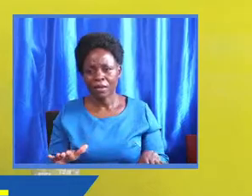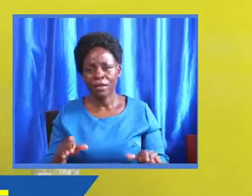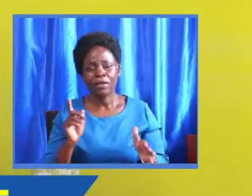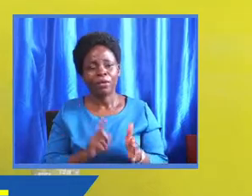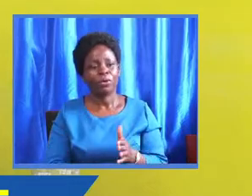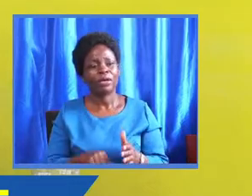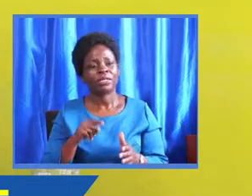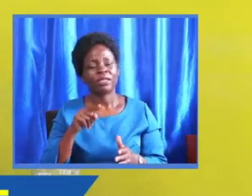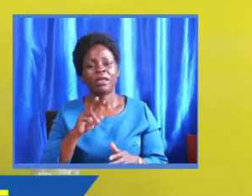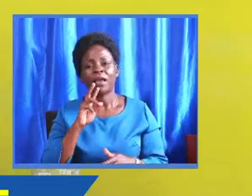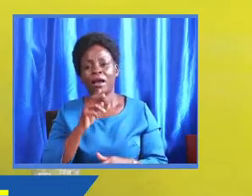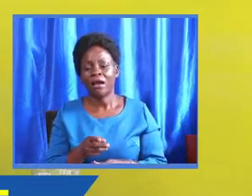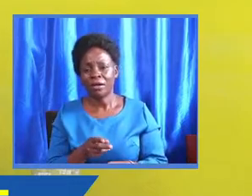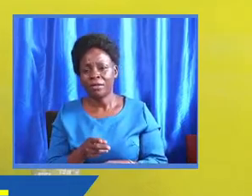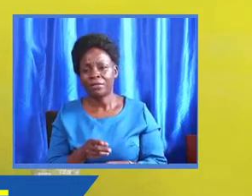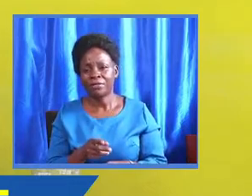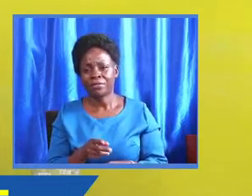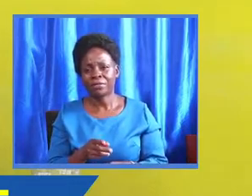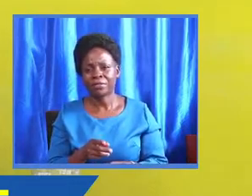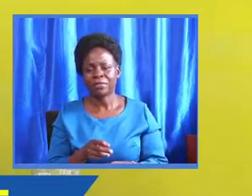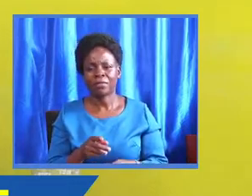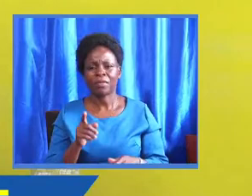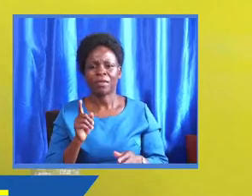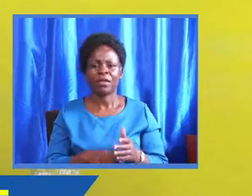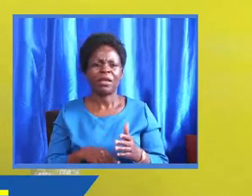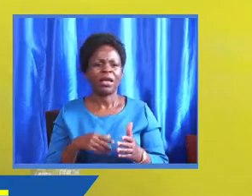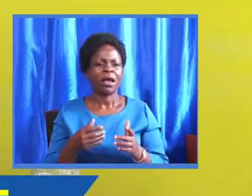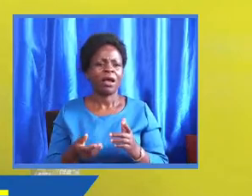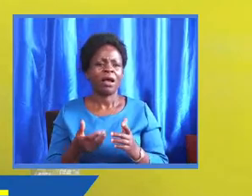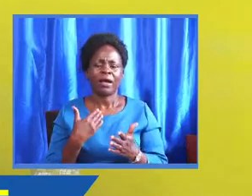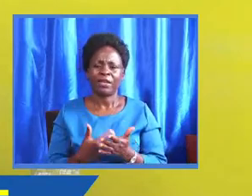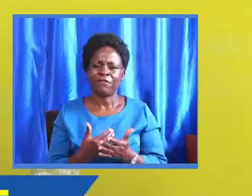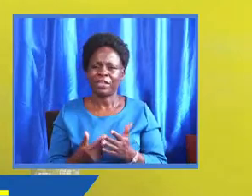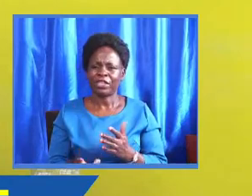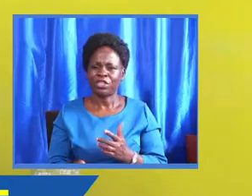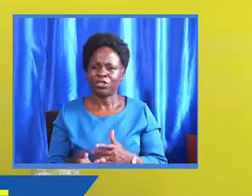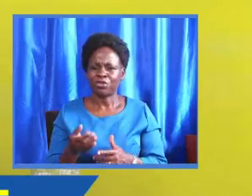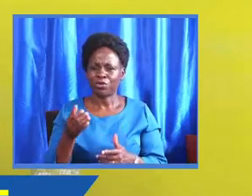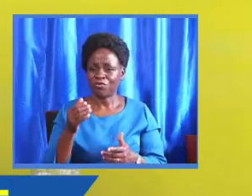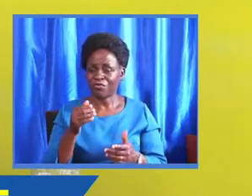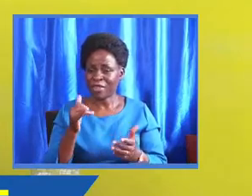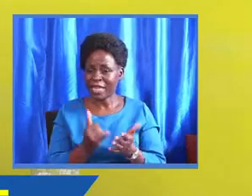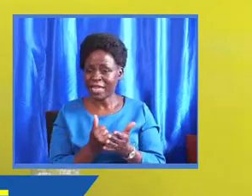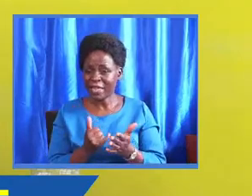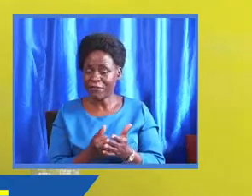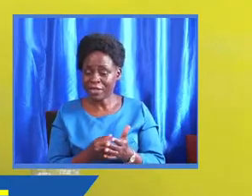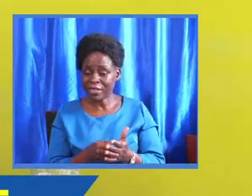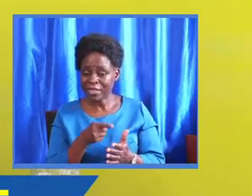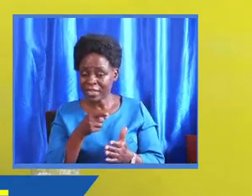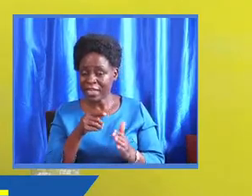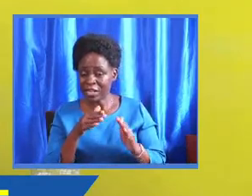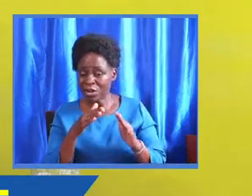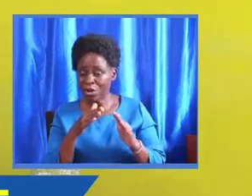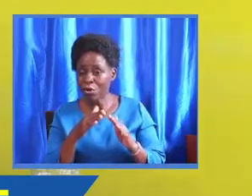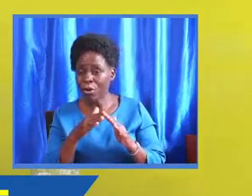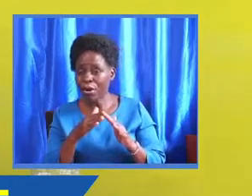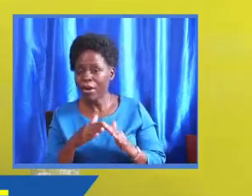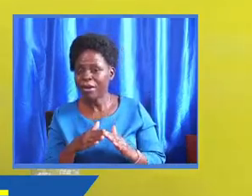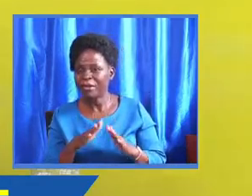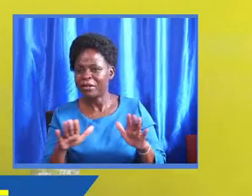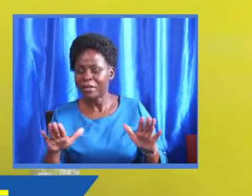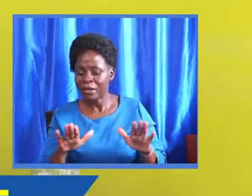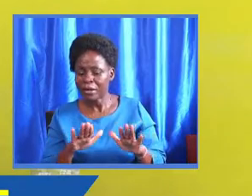they actually are, what the advantages of investing in a REIT is, and get people